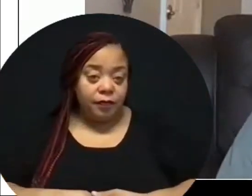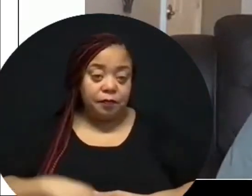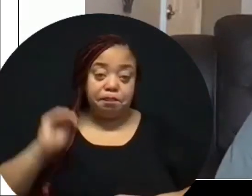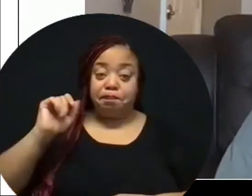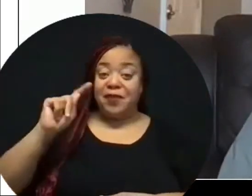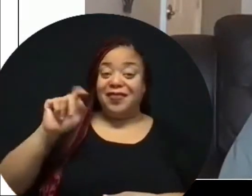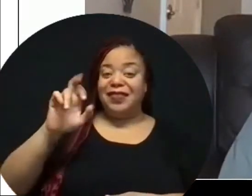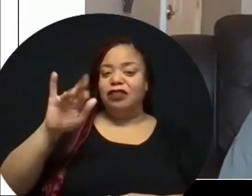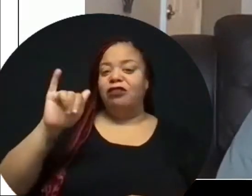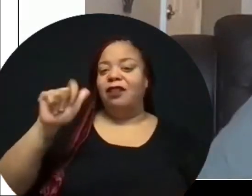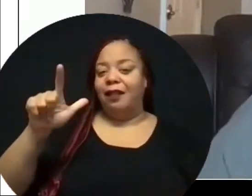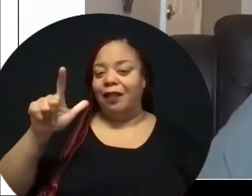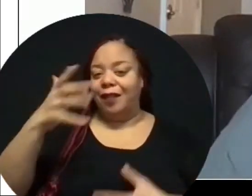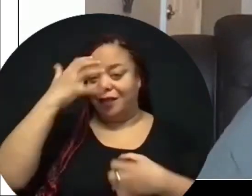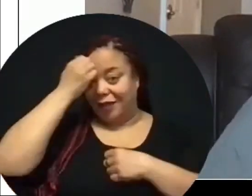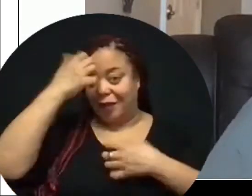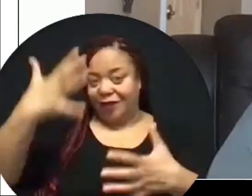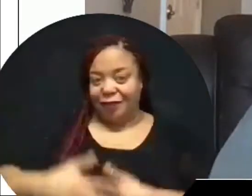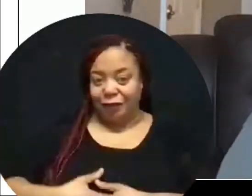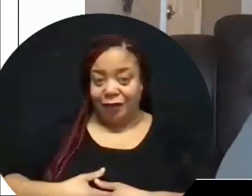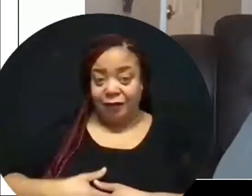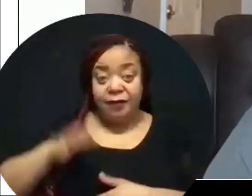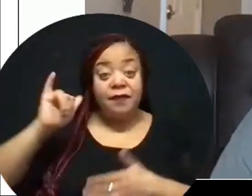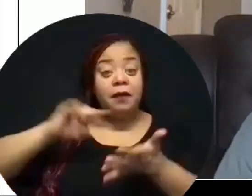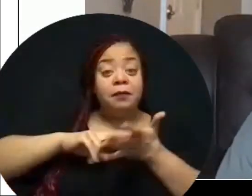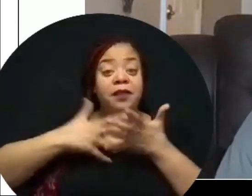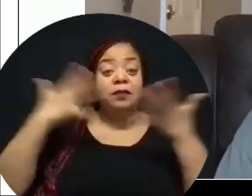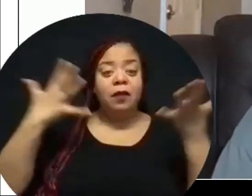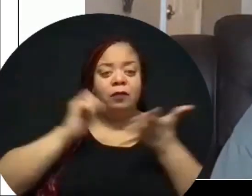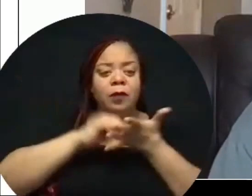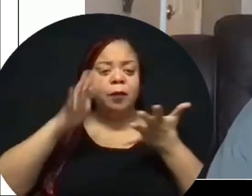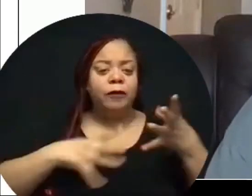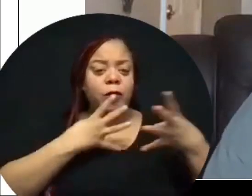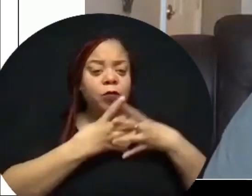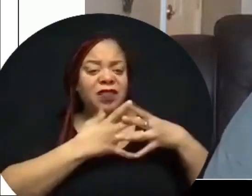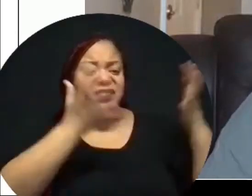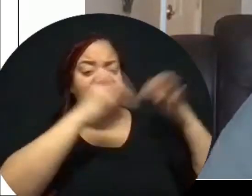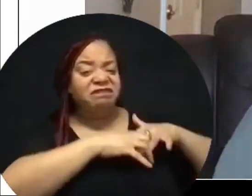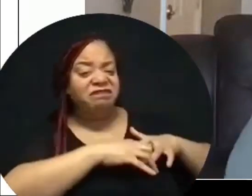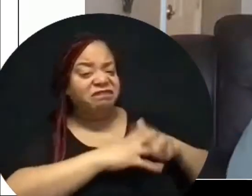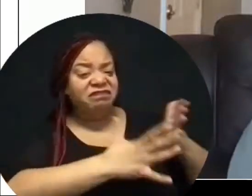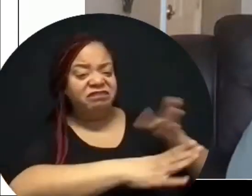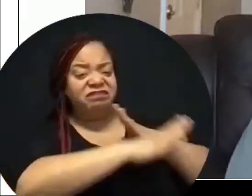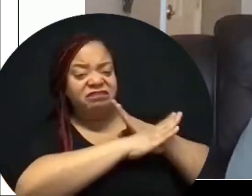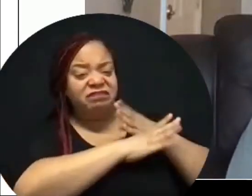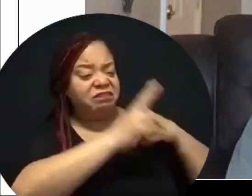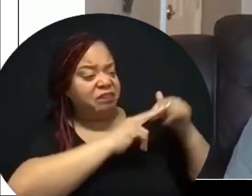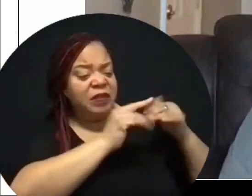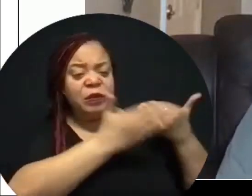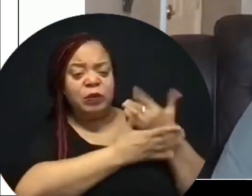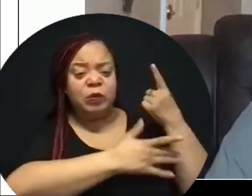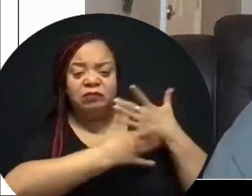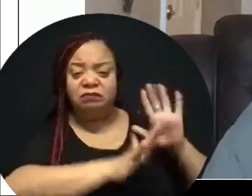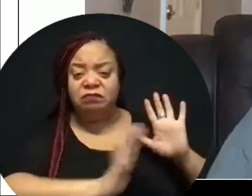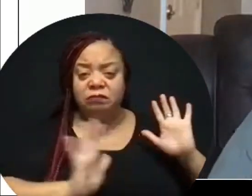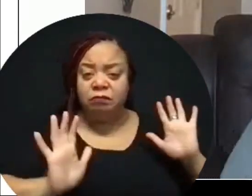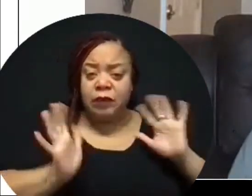the material resources that gives itself power from its hands. Trying to be careful how I say things,